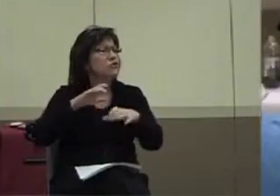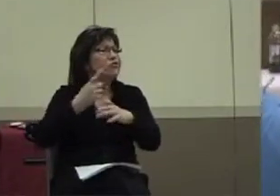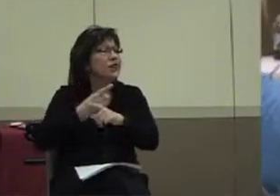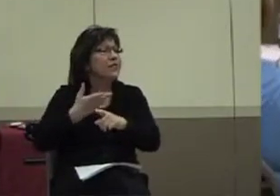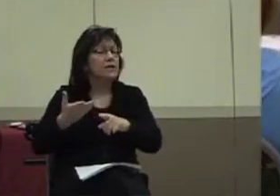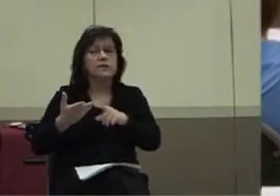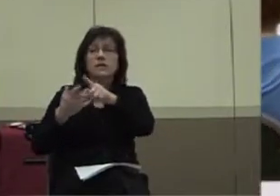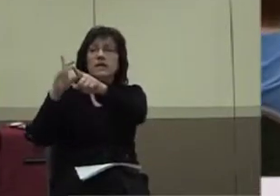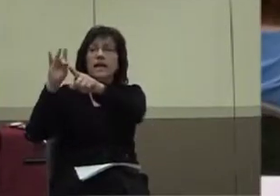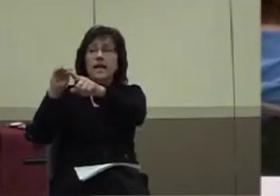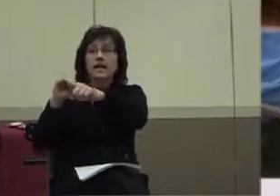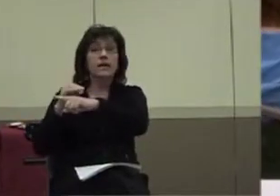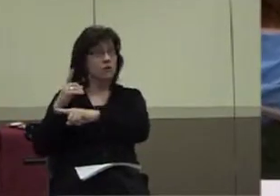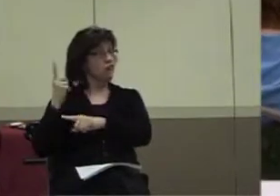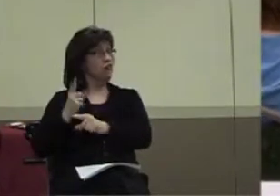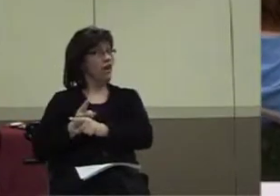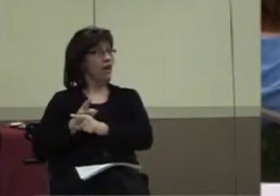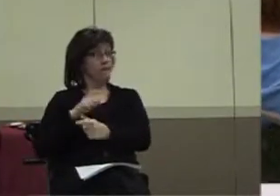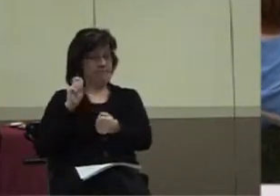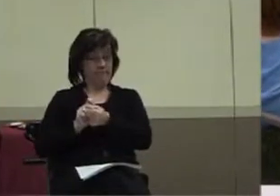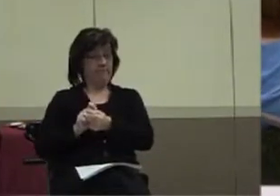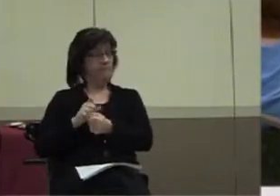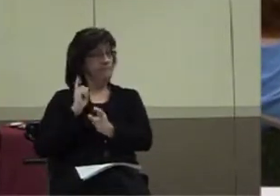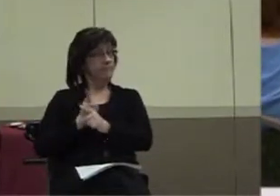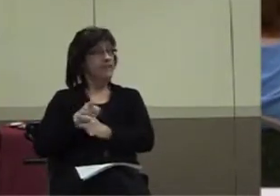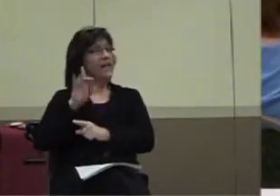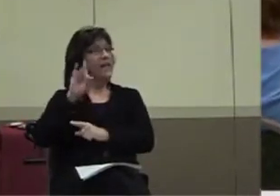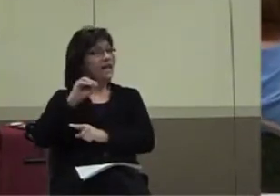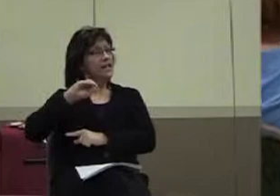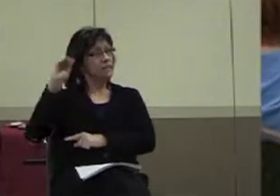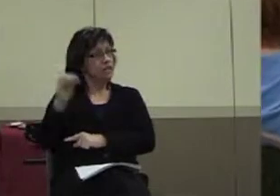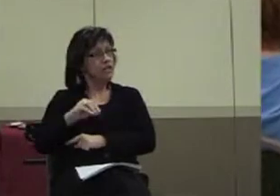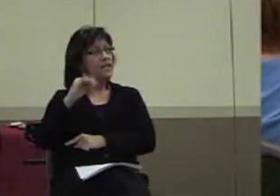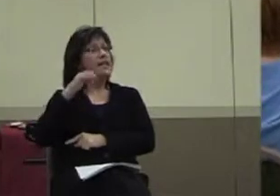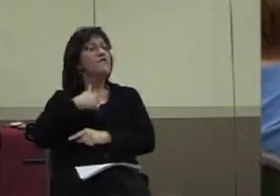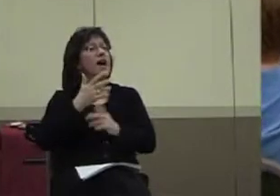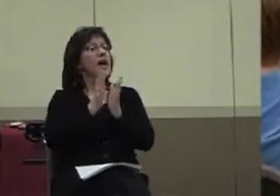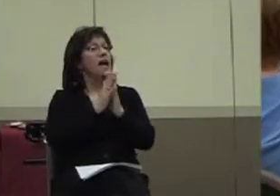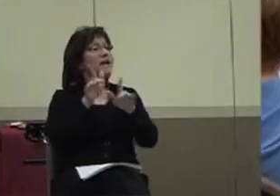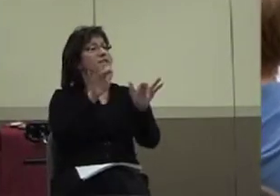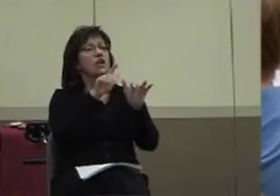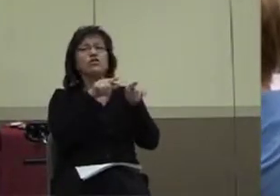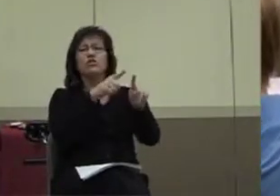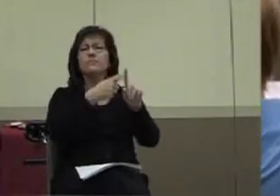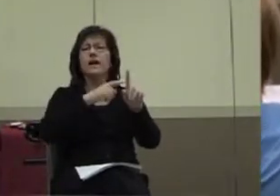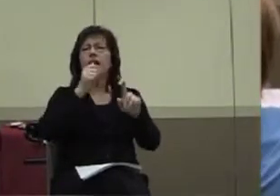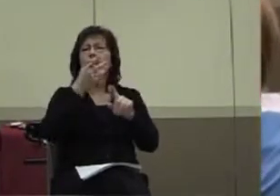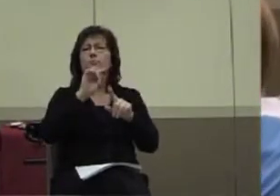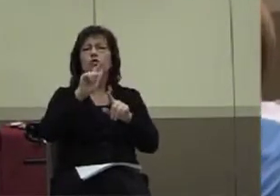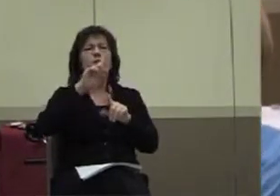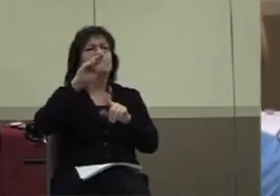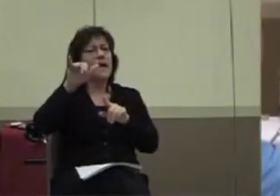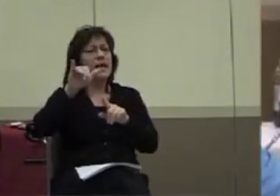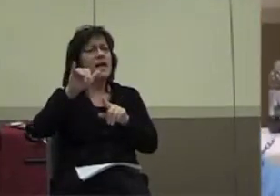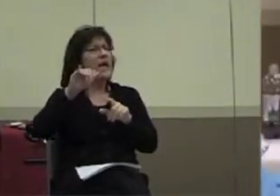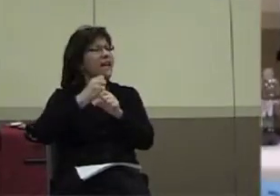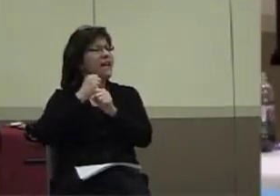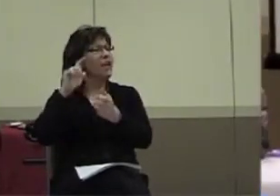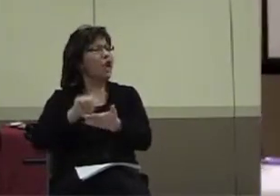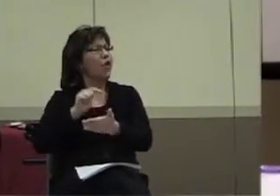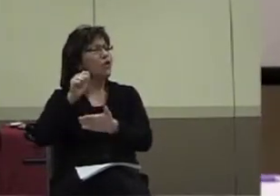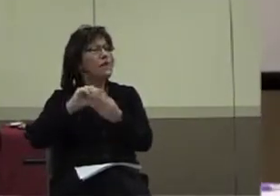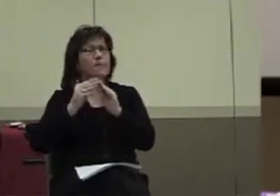80? You're exactly right. It is 80%. Now, typically, if I ask that in April or May, I get a much lower number.